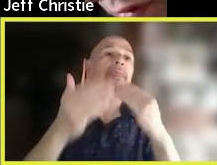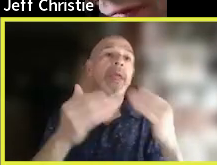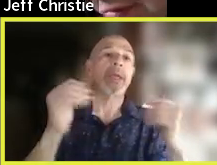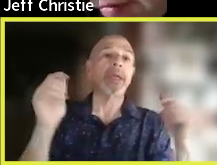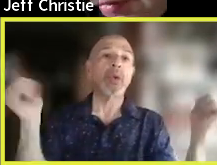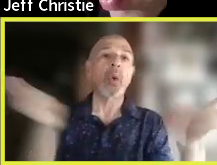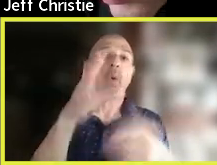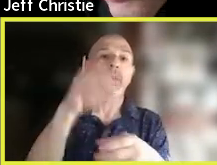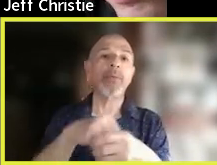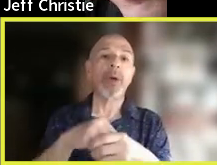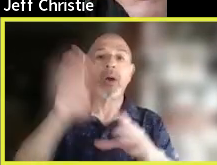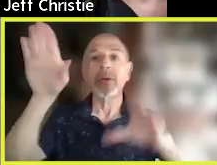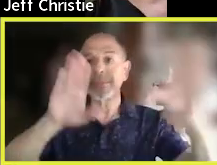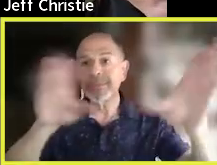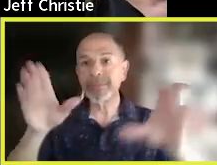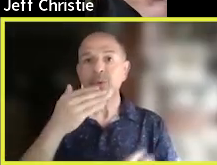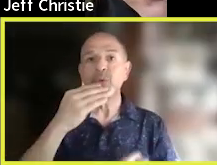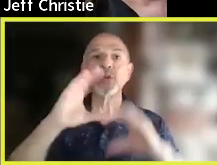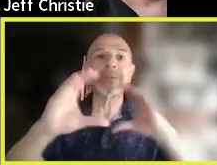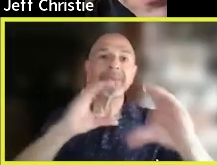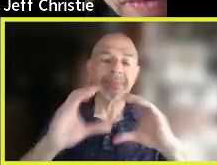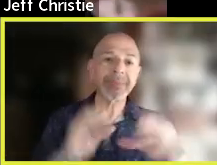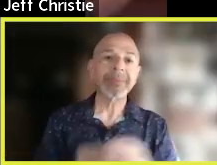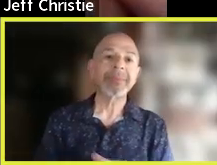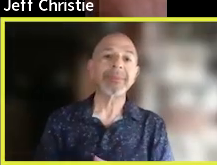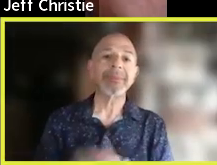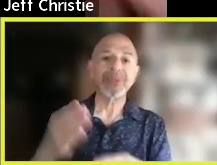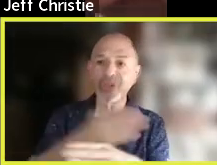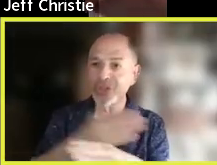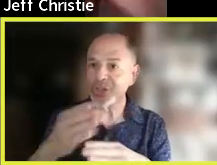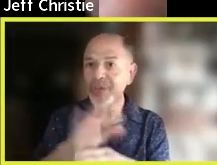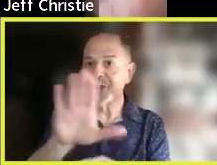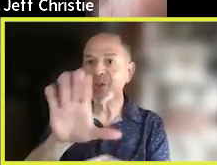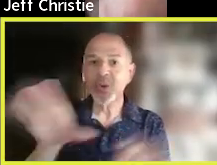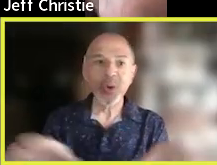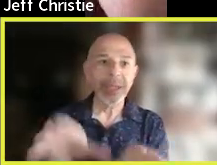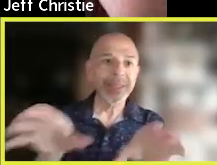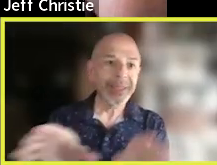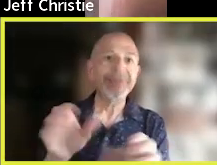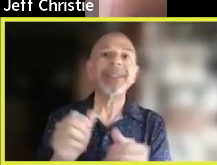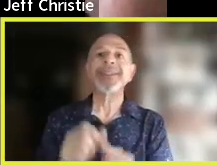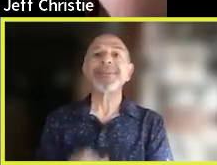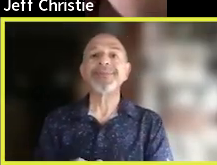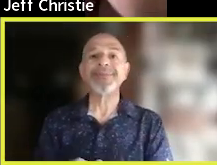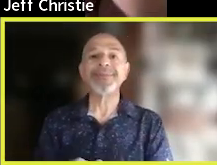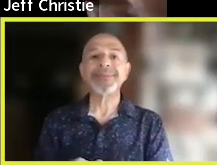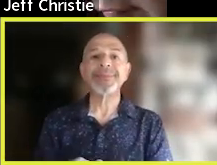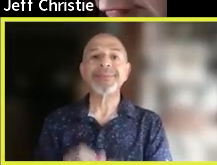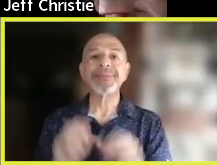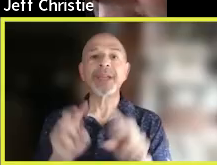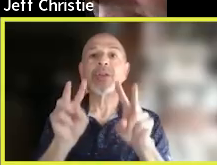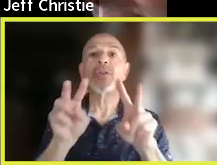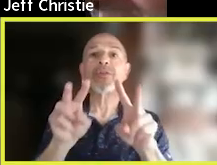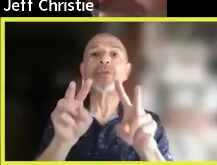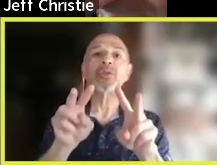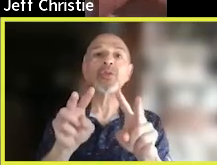welcome. a fun, robust conversation. Thanks for your input, Thank for you. sharing the activities that you're participating in. I look forward to seeing some people